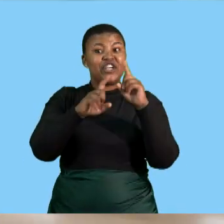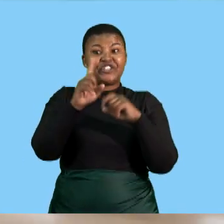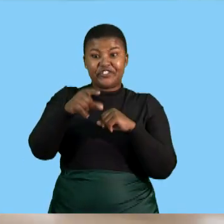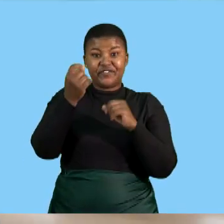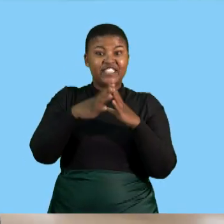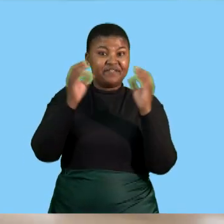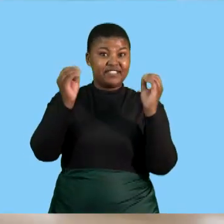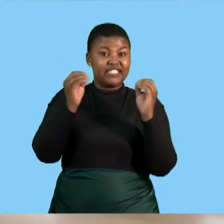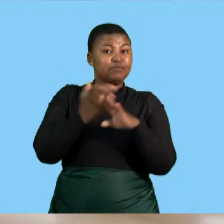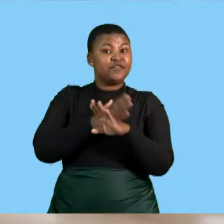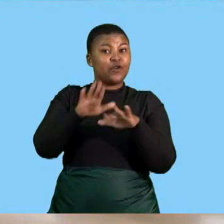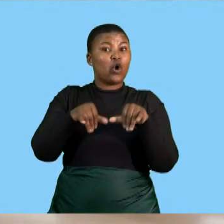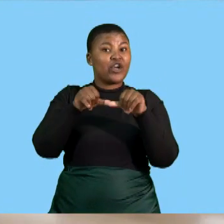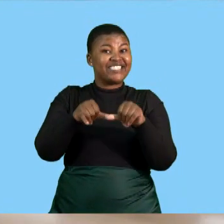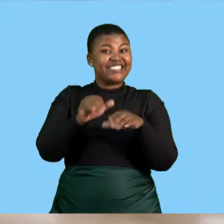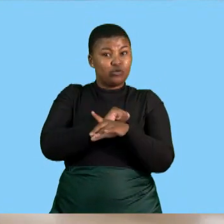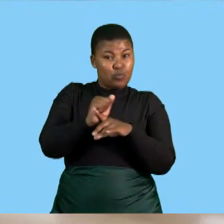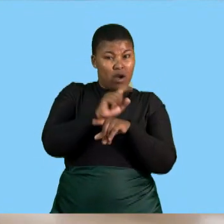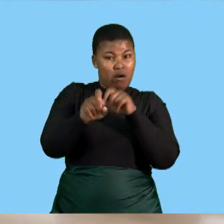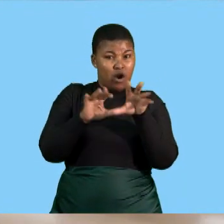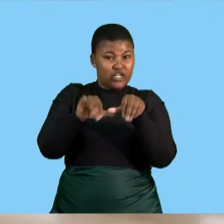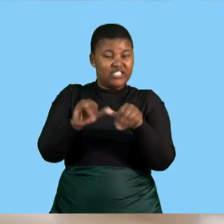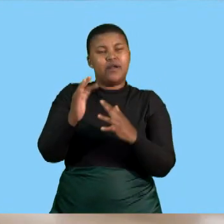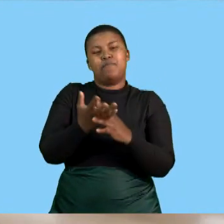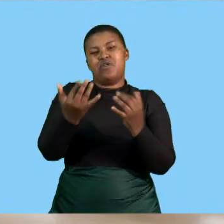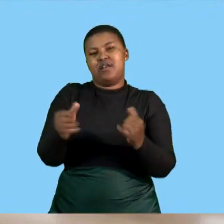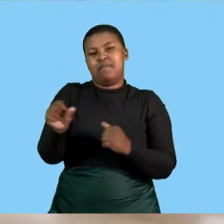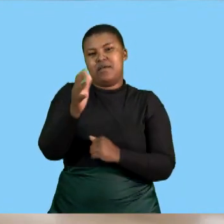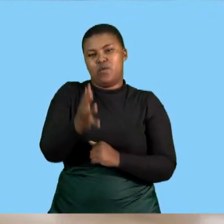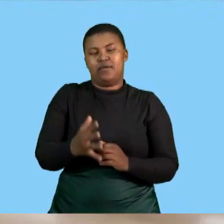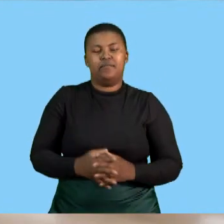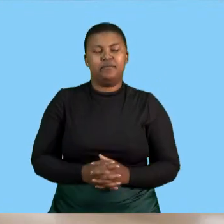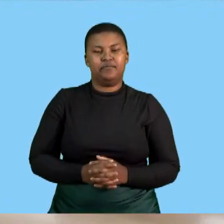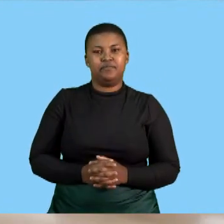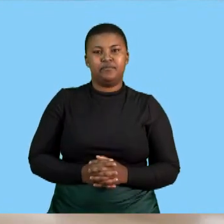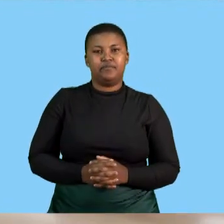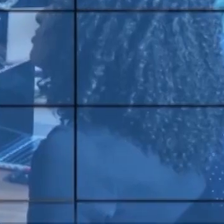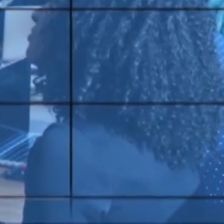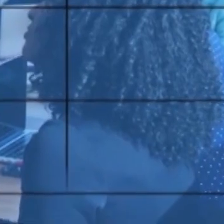questions. Before we continue to our application questions, let's go for a short break.